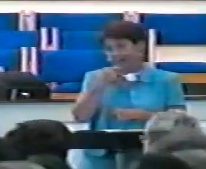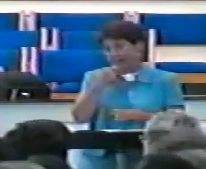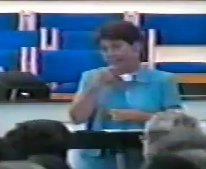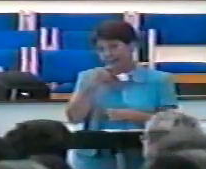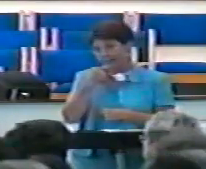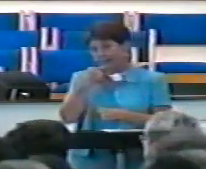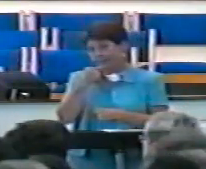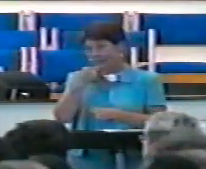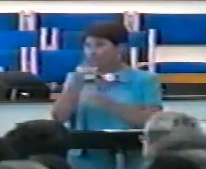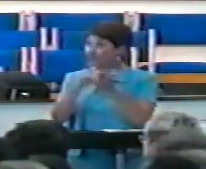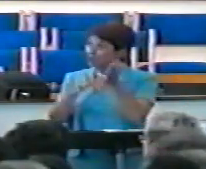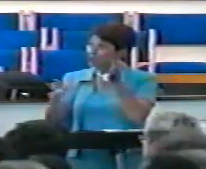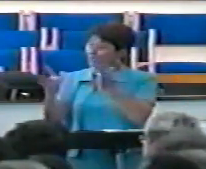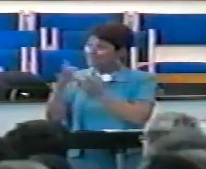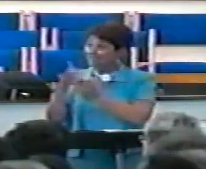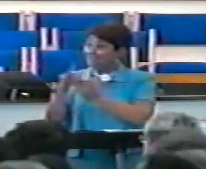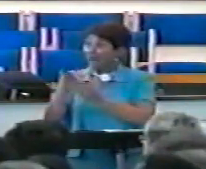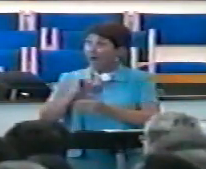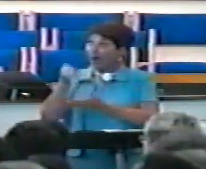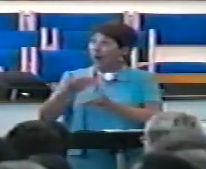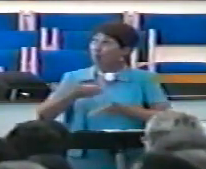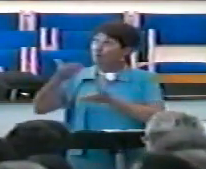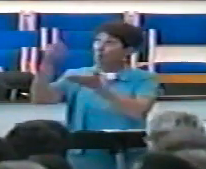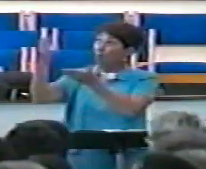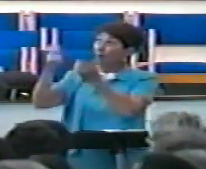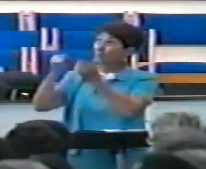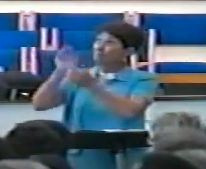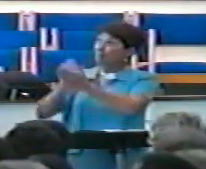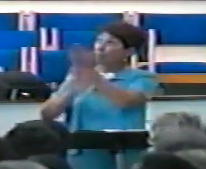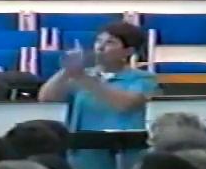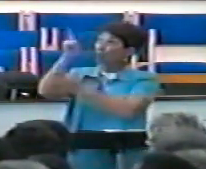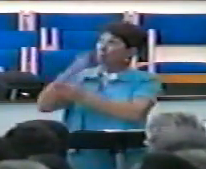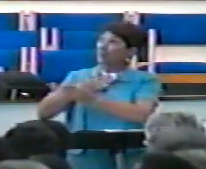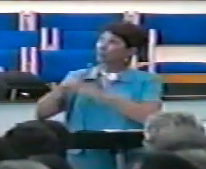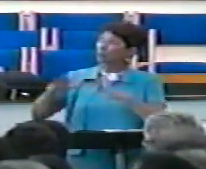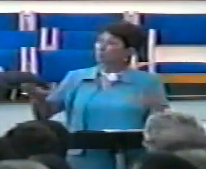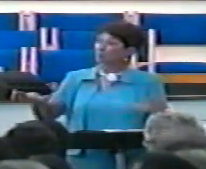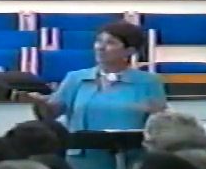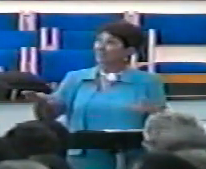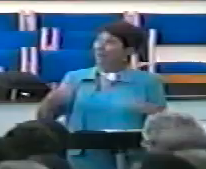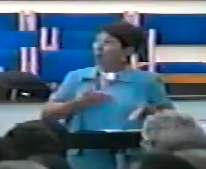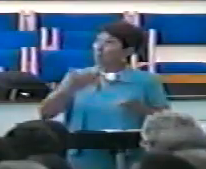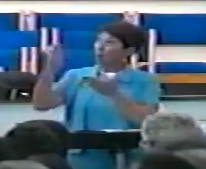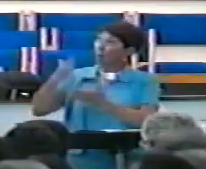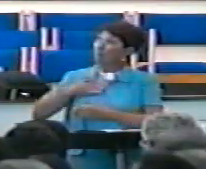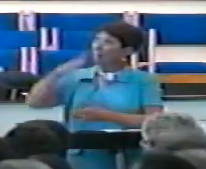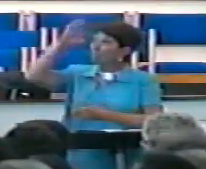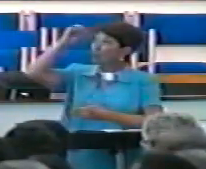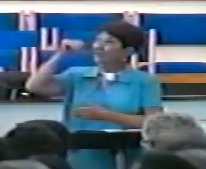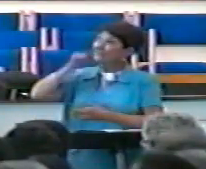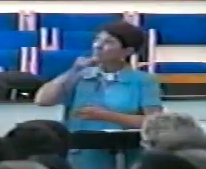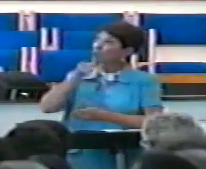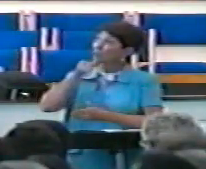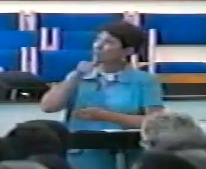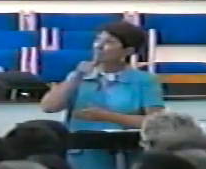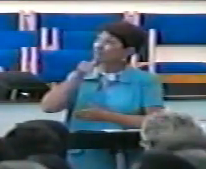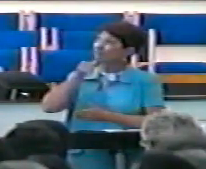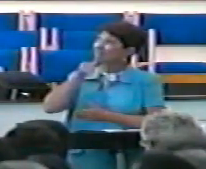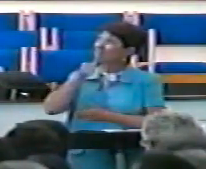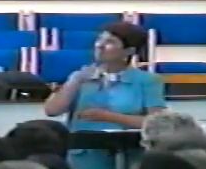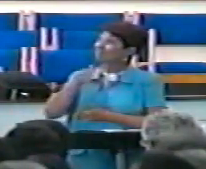Master, I've brought unto Thee my children. I've brought my boys and my girls unto Thee.